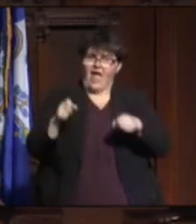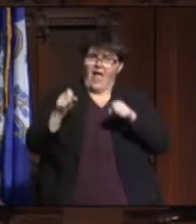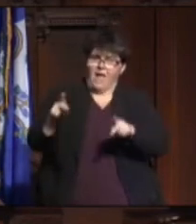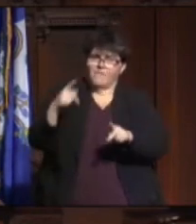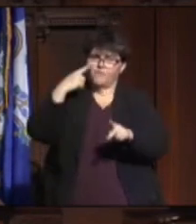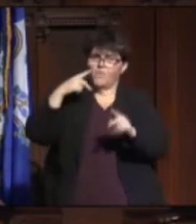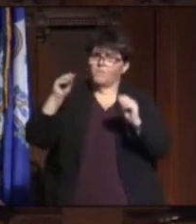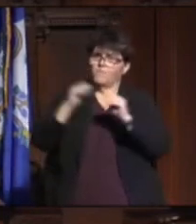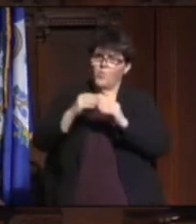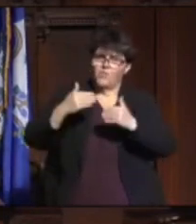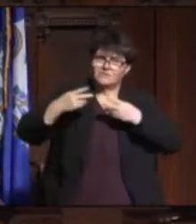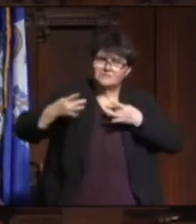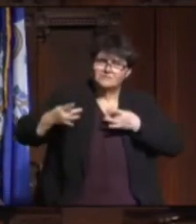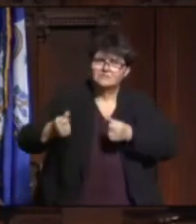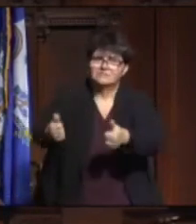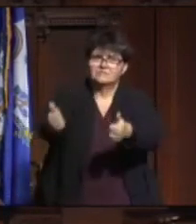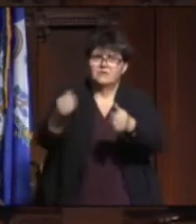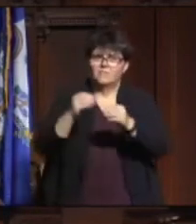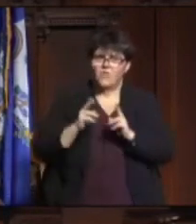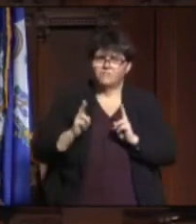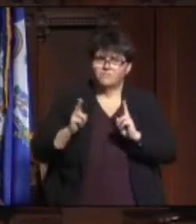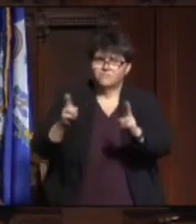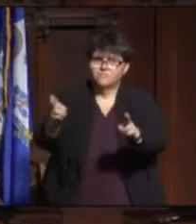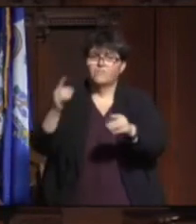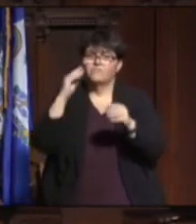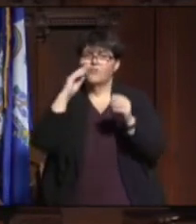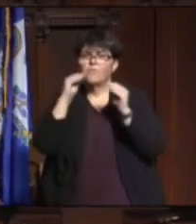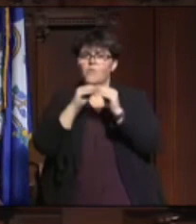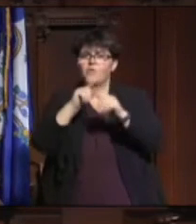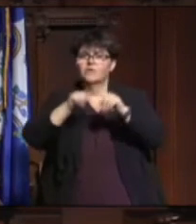in downtown areas close to transportation.